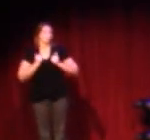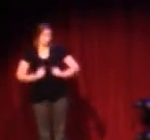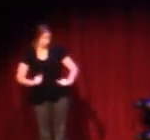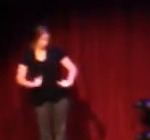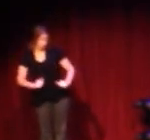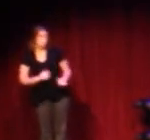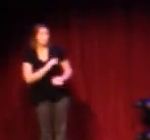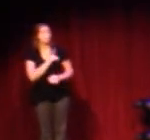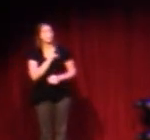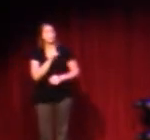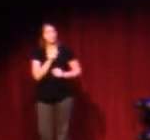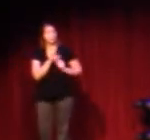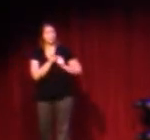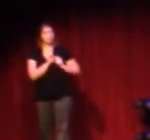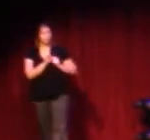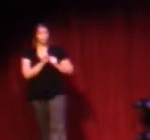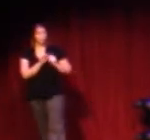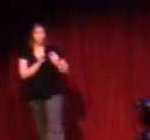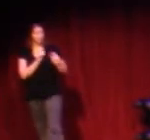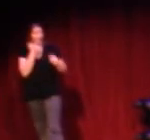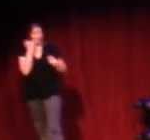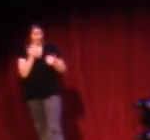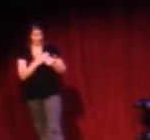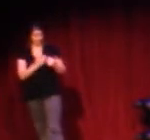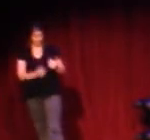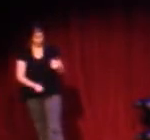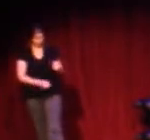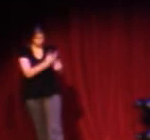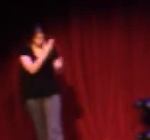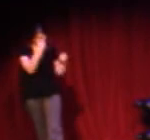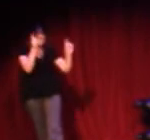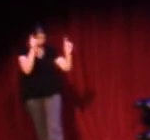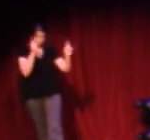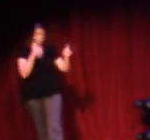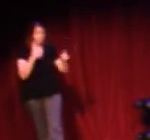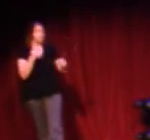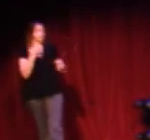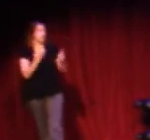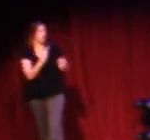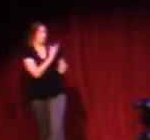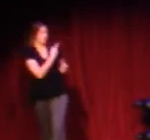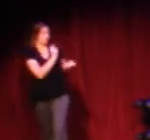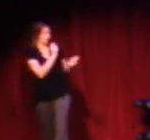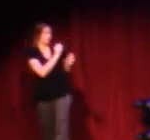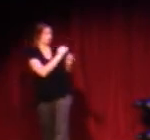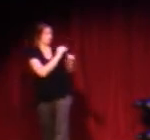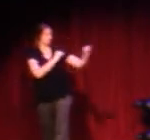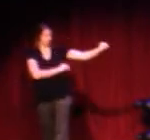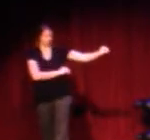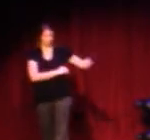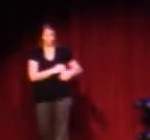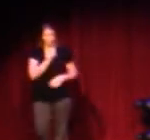You know, Vince, I think what would make this toss to you real easy and probably successful, what if we switch sides? That's a good idea.